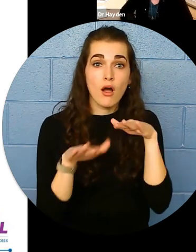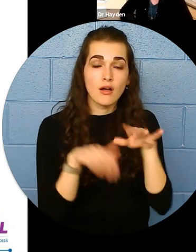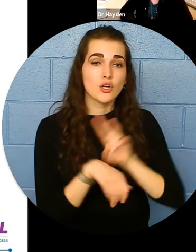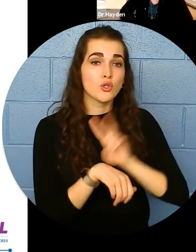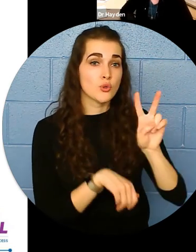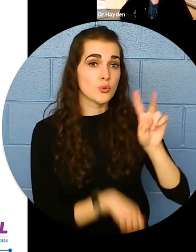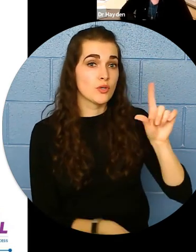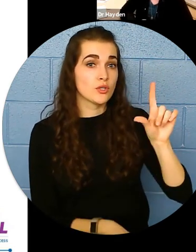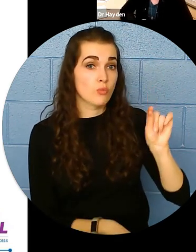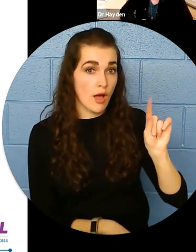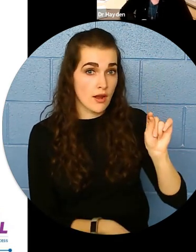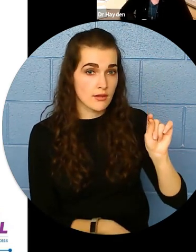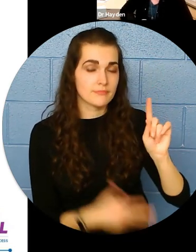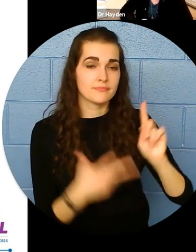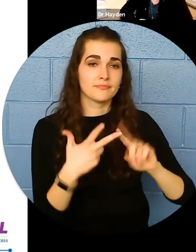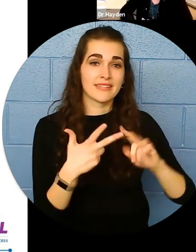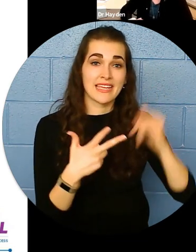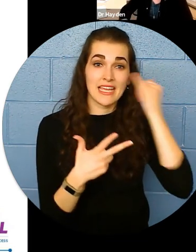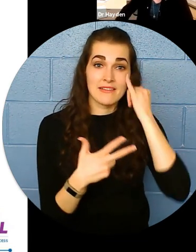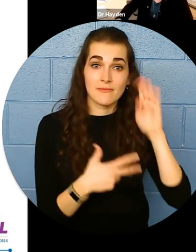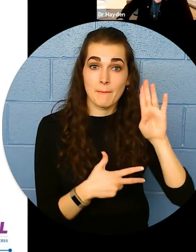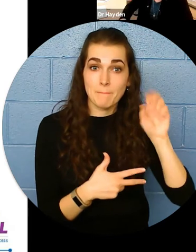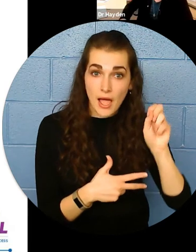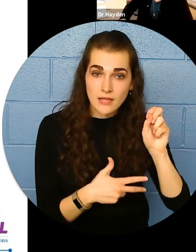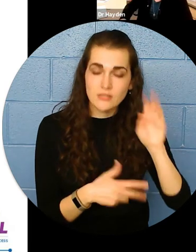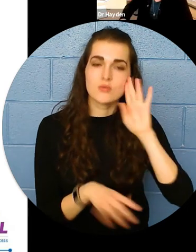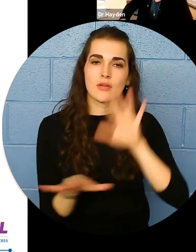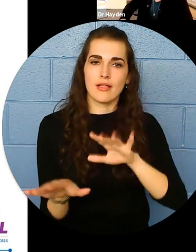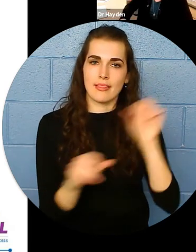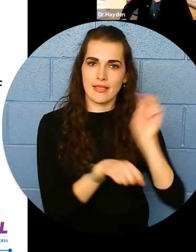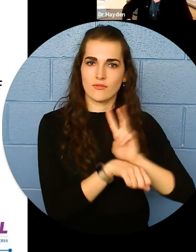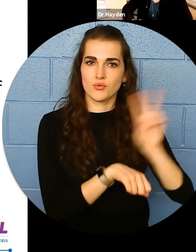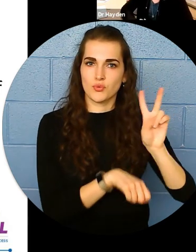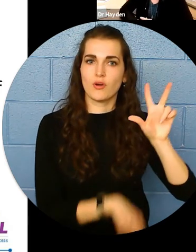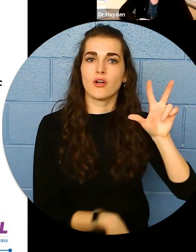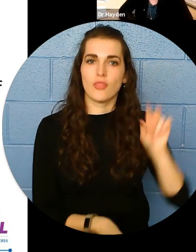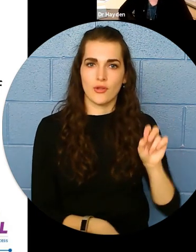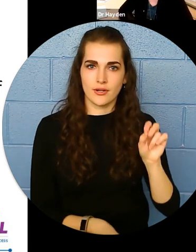2:20, and those that are on the buses will be dismissed at 2:30.